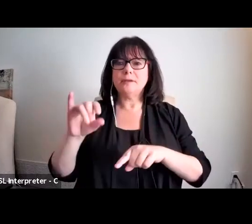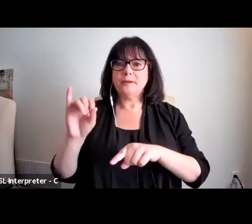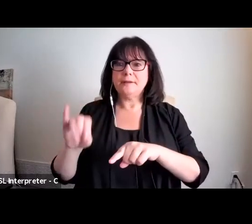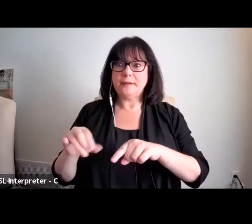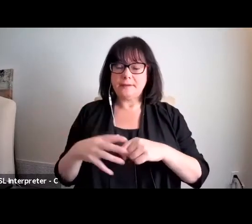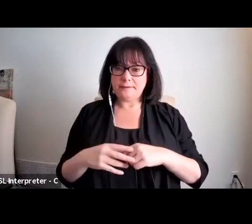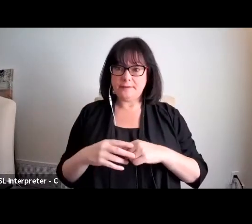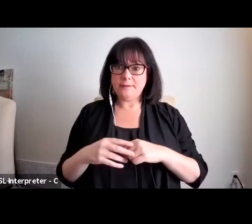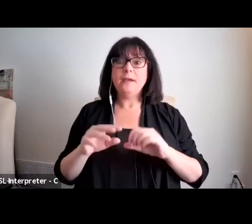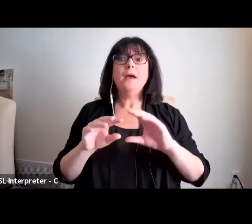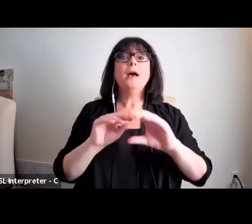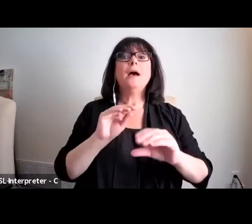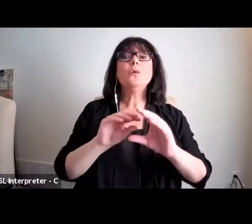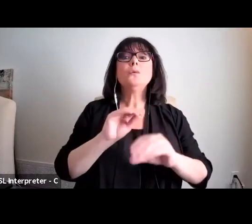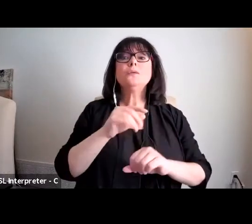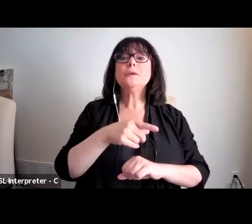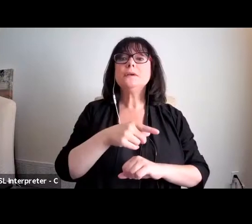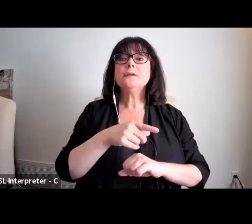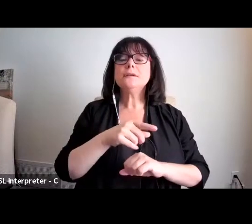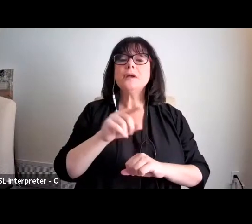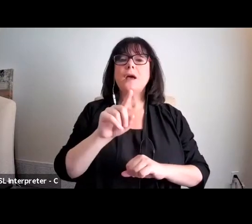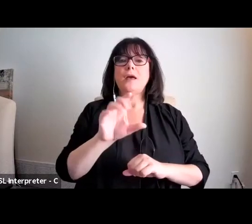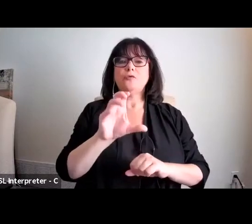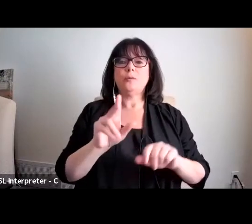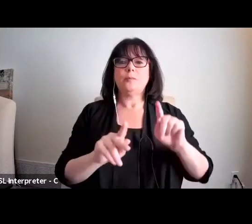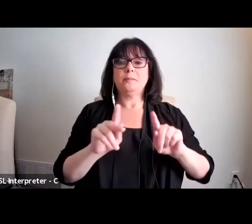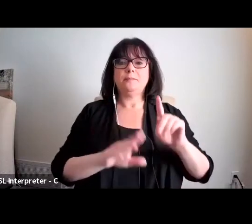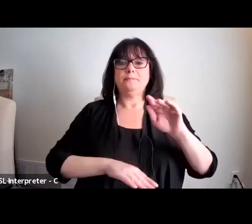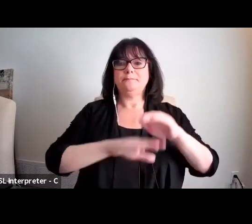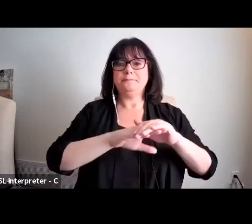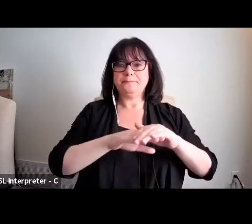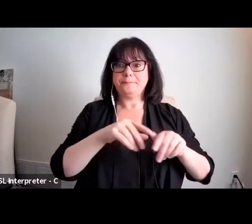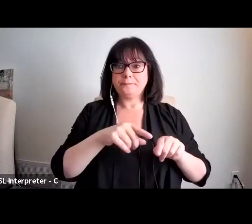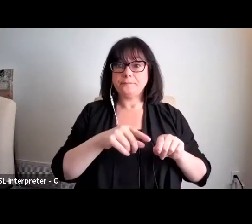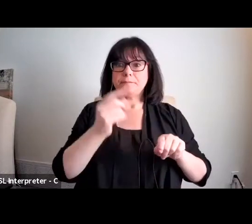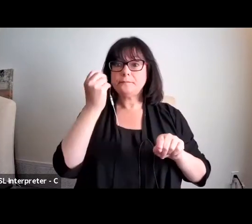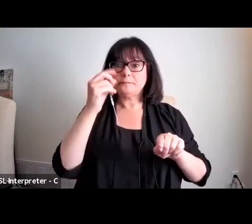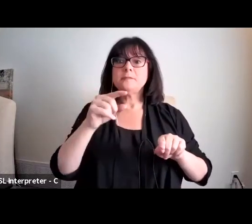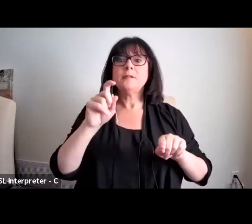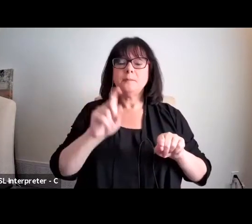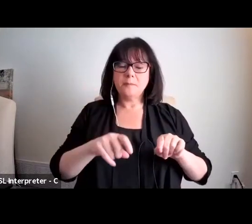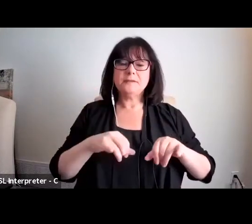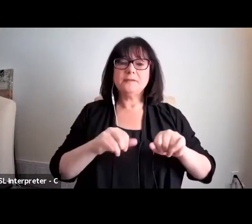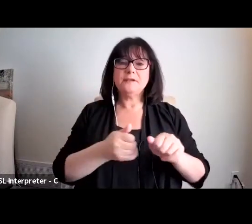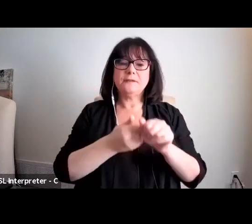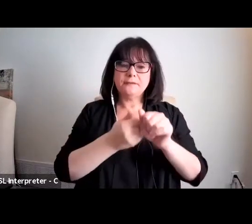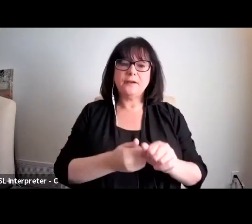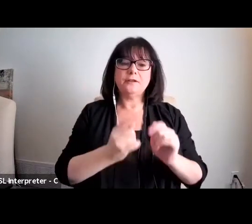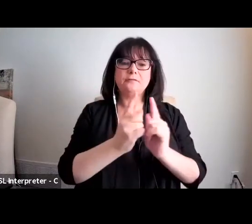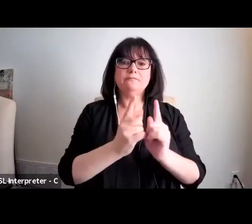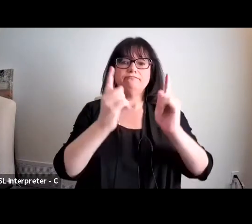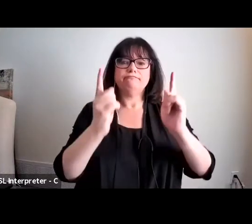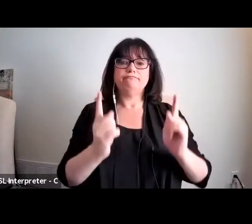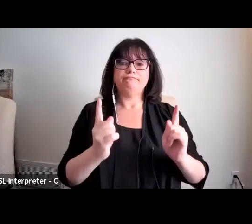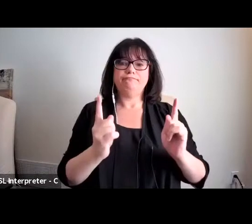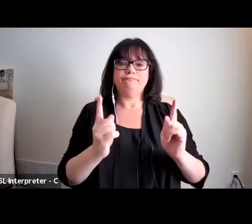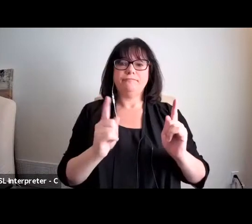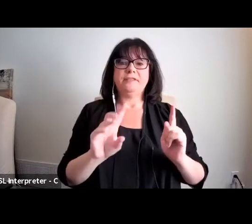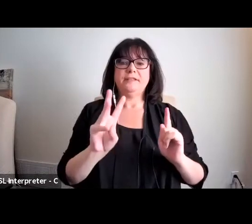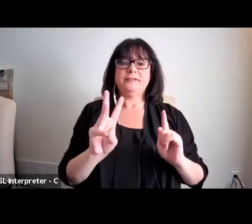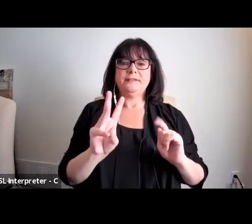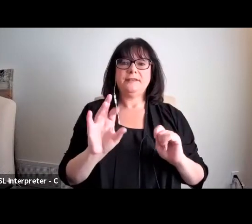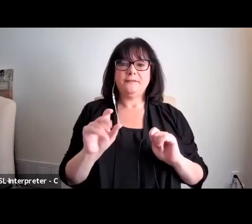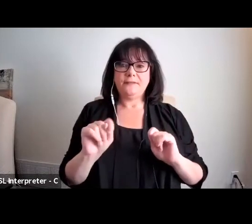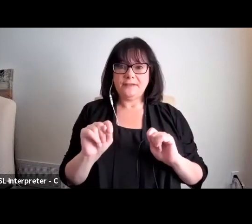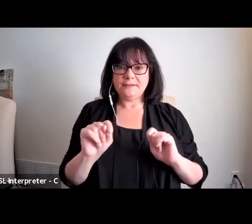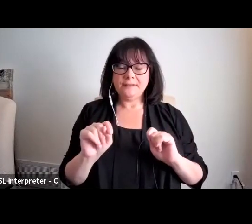the 2-meter physical distancing guideline, compulsory masks. And so there are many particular conditions